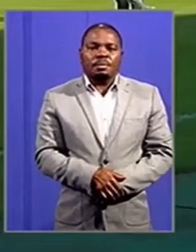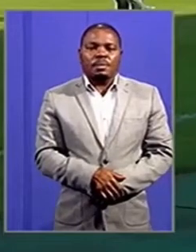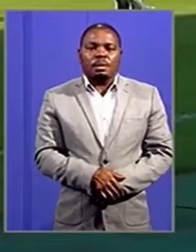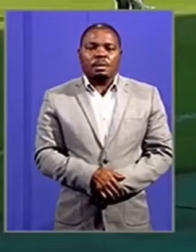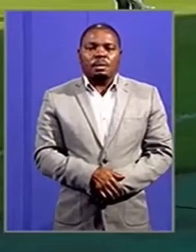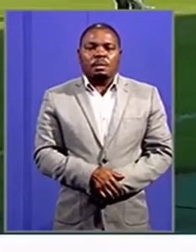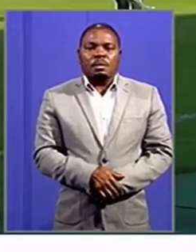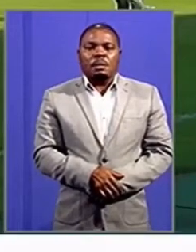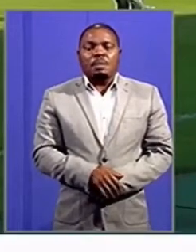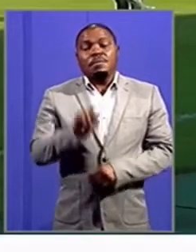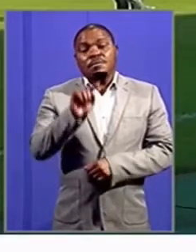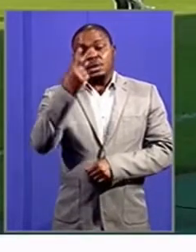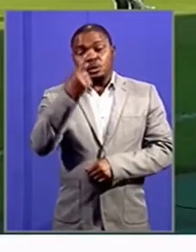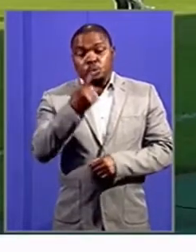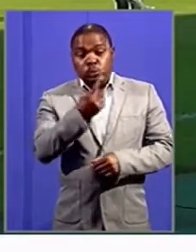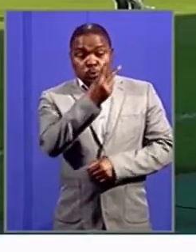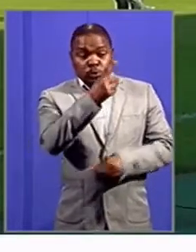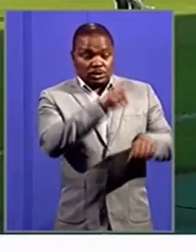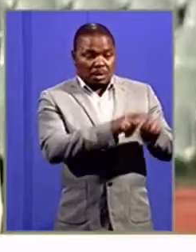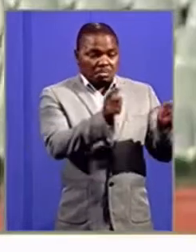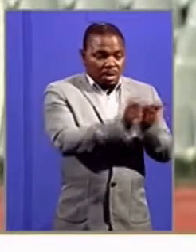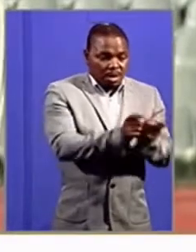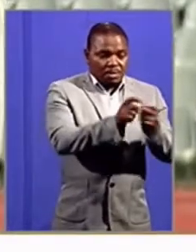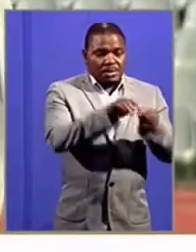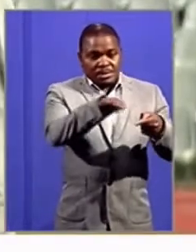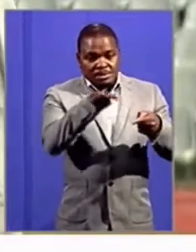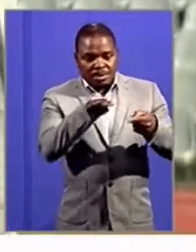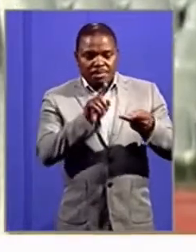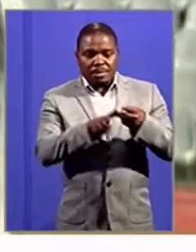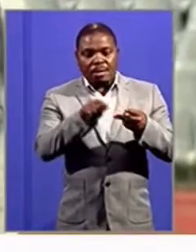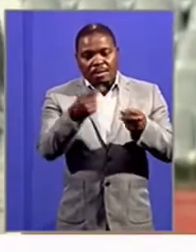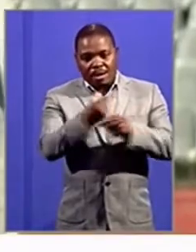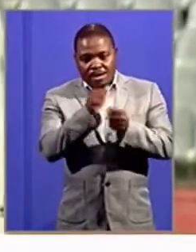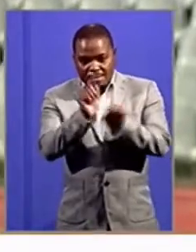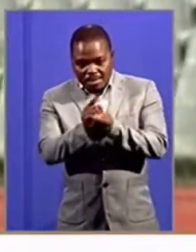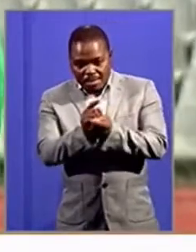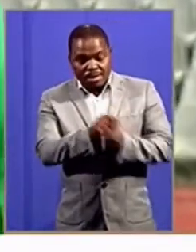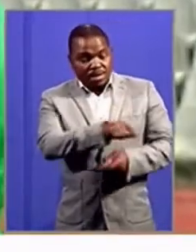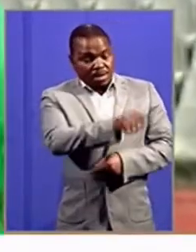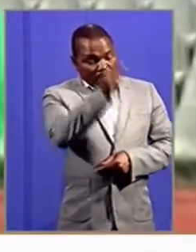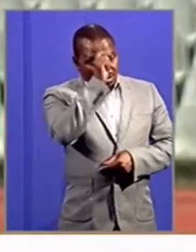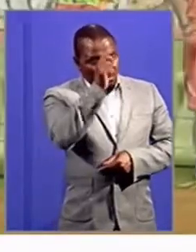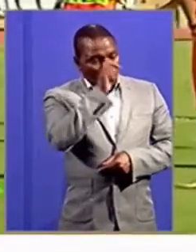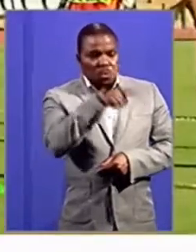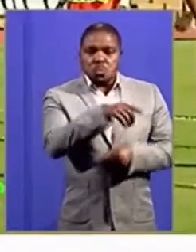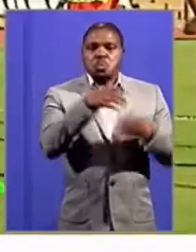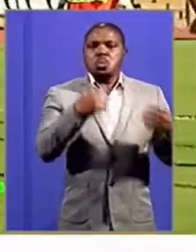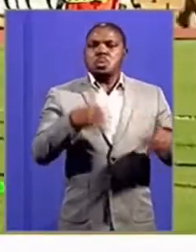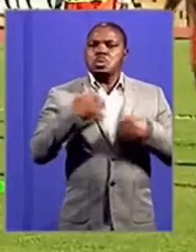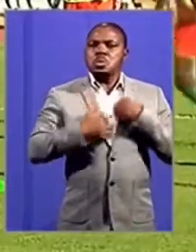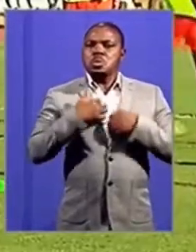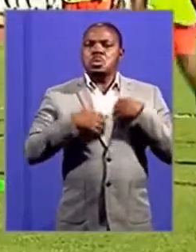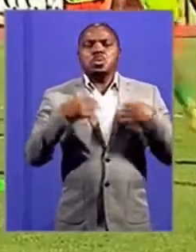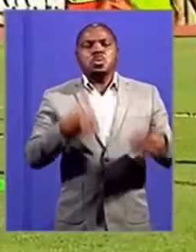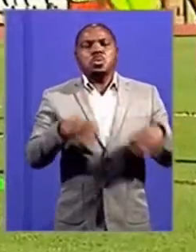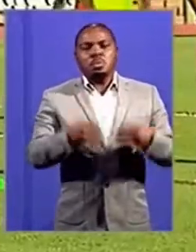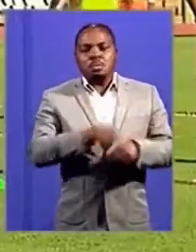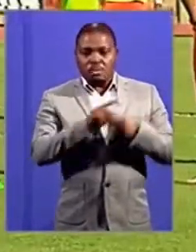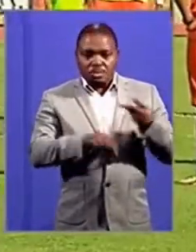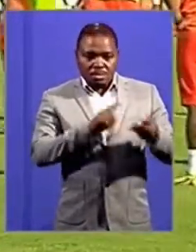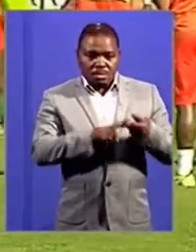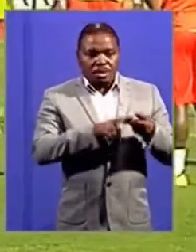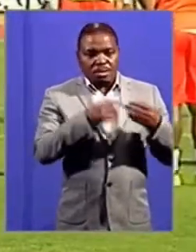Dipapading tsa pele tse pedi tsa ho punyeletsa kgahlanong le Zimbabwe le Ghana, sehlopha sa Bafana Bafana se bontshitse maikemisetso le hoja ba tla